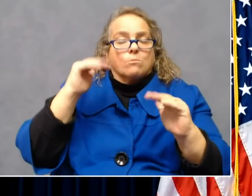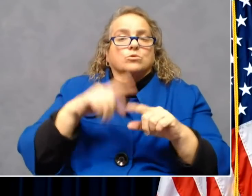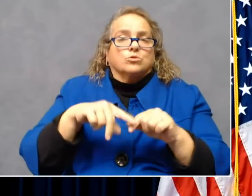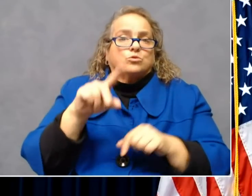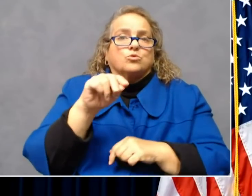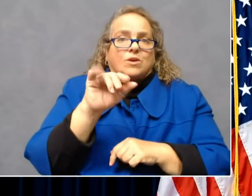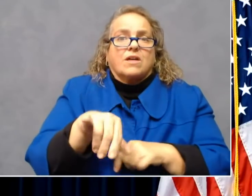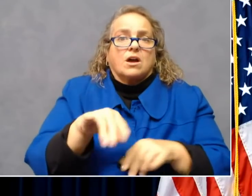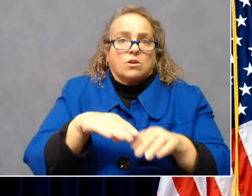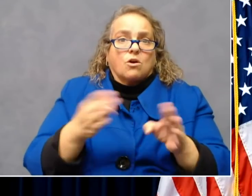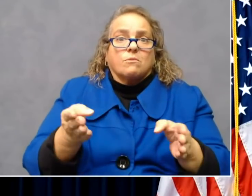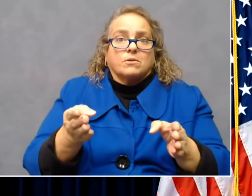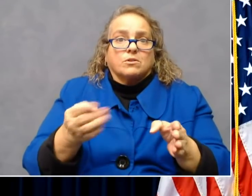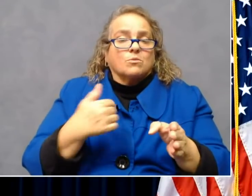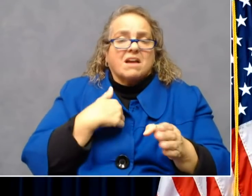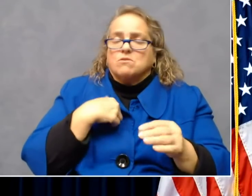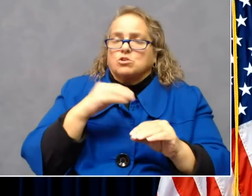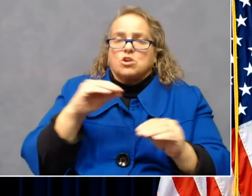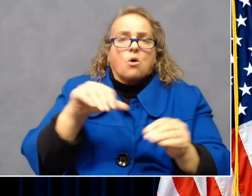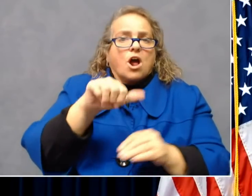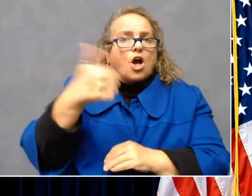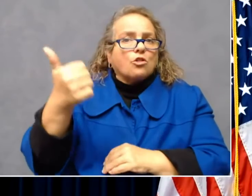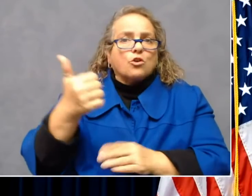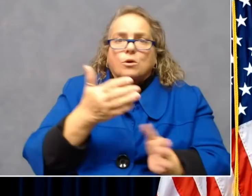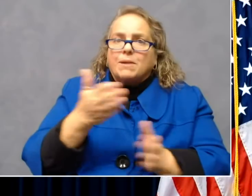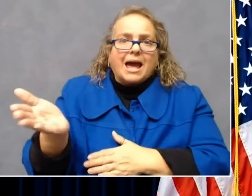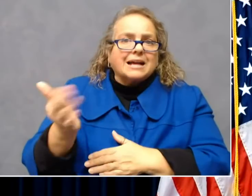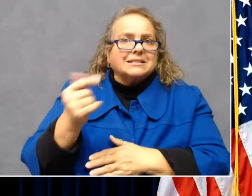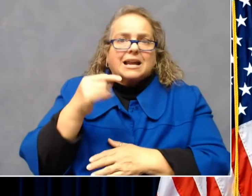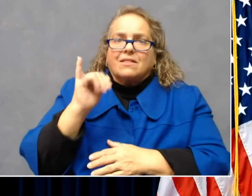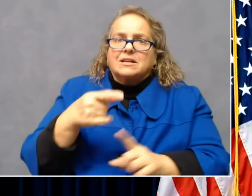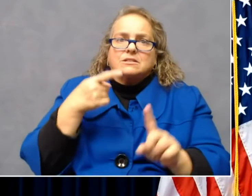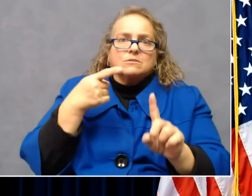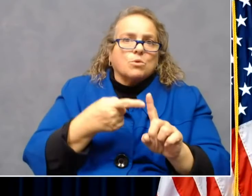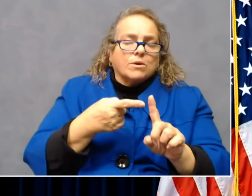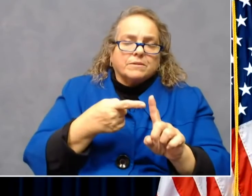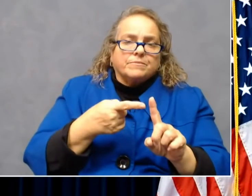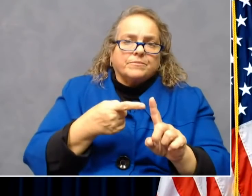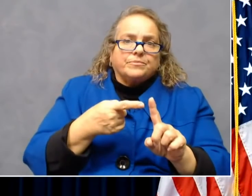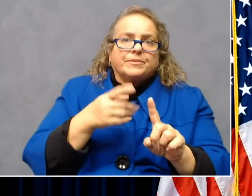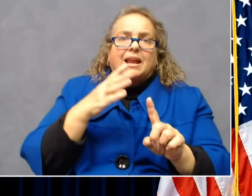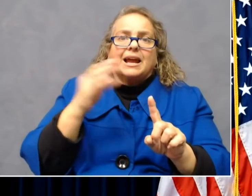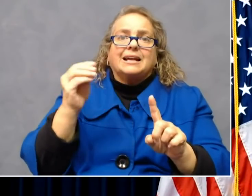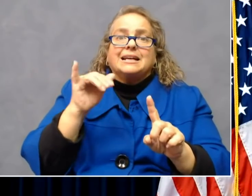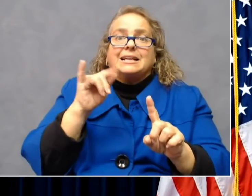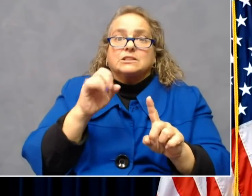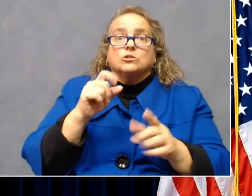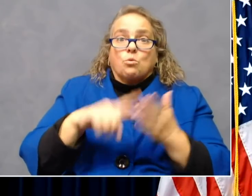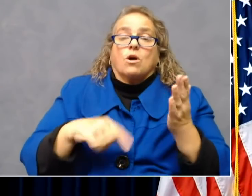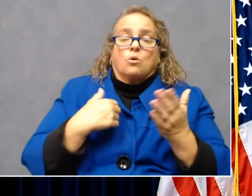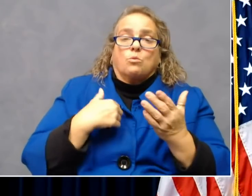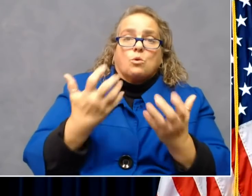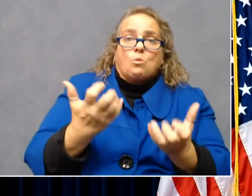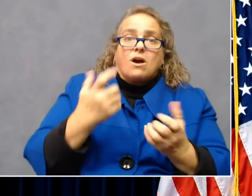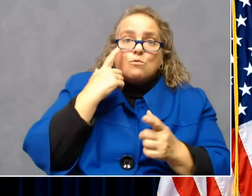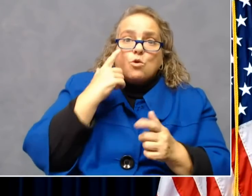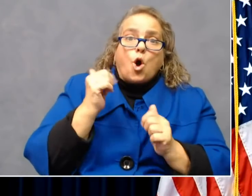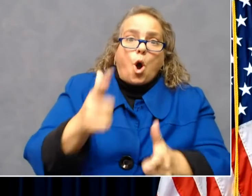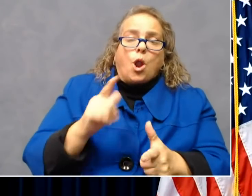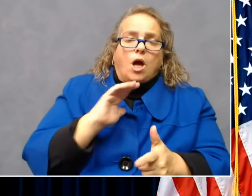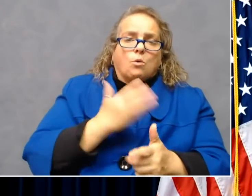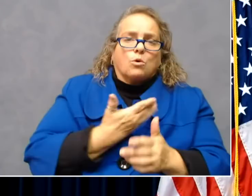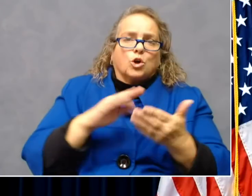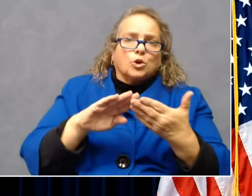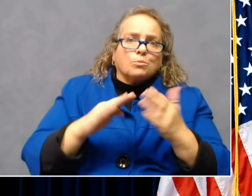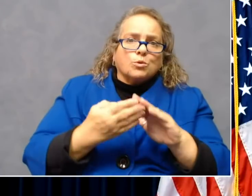any other plans at this moment. And it is certainly what we want for all of our communities and for those